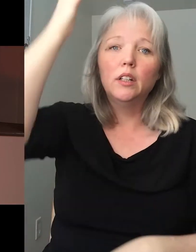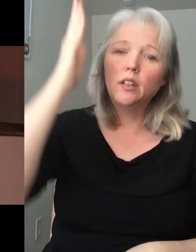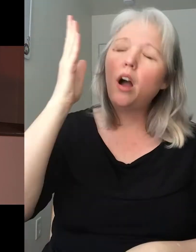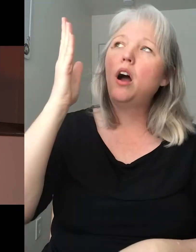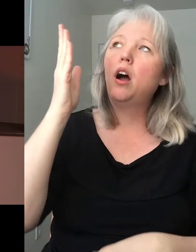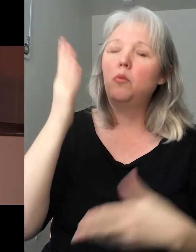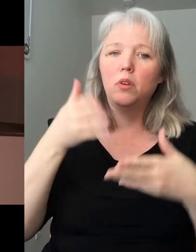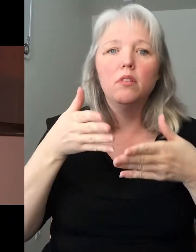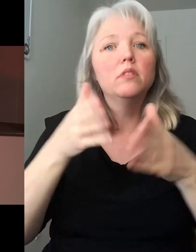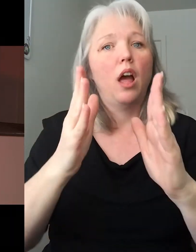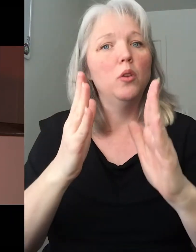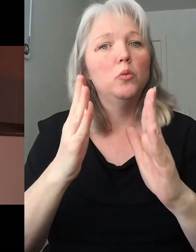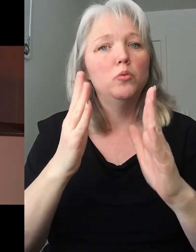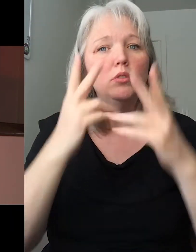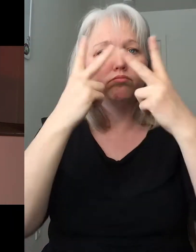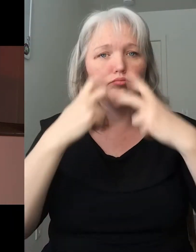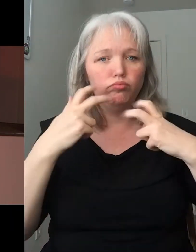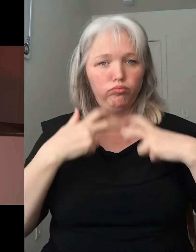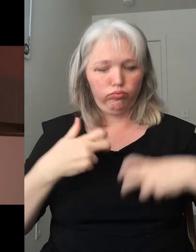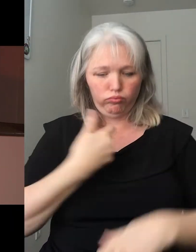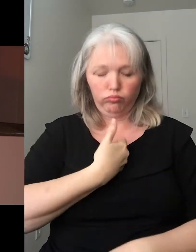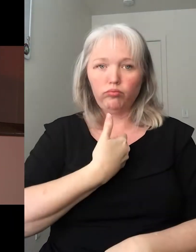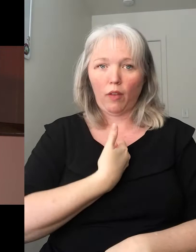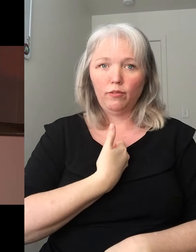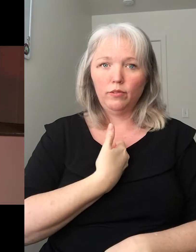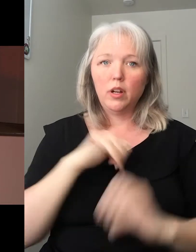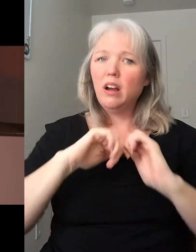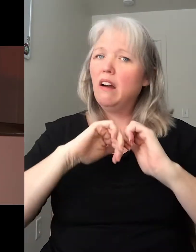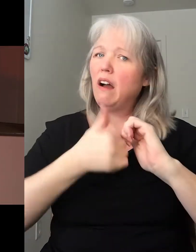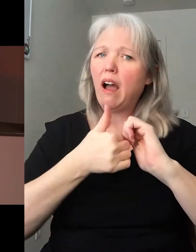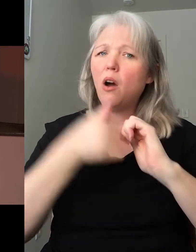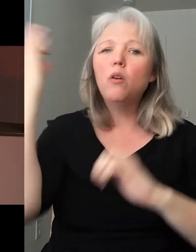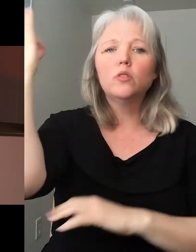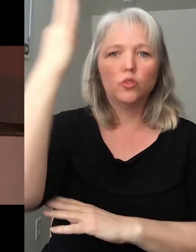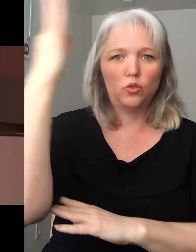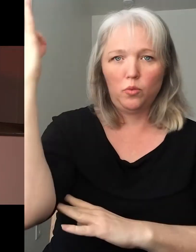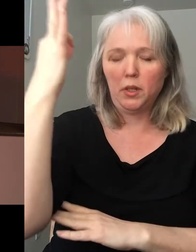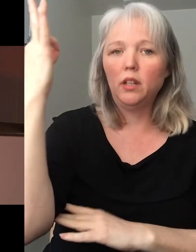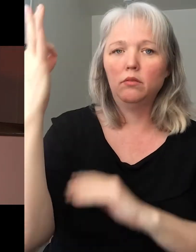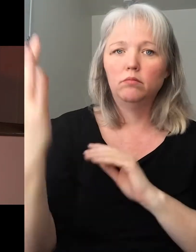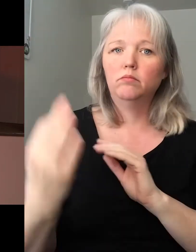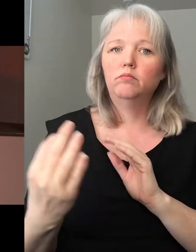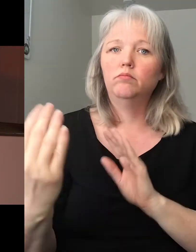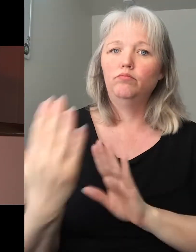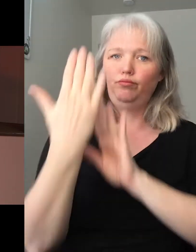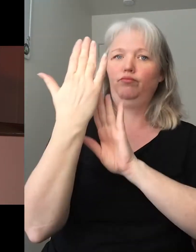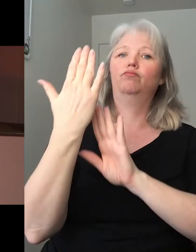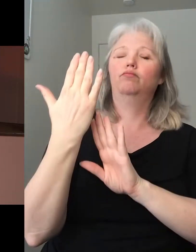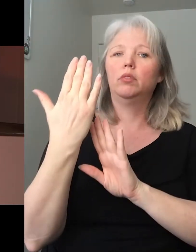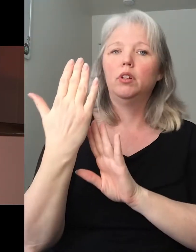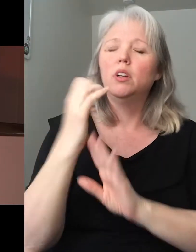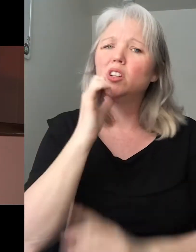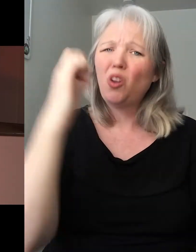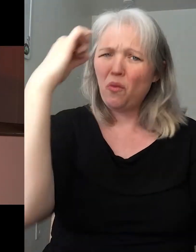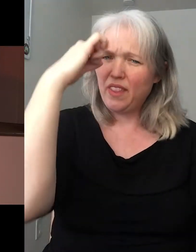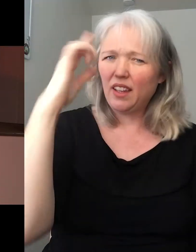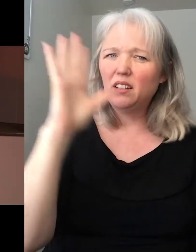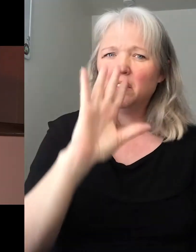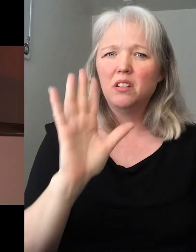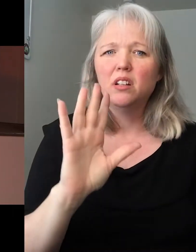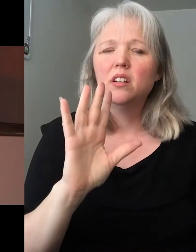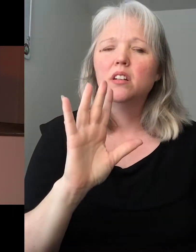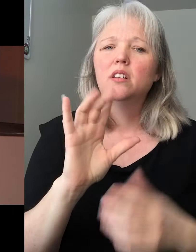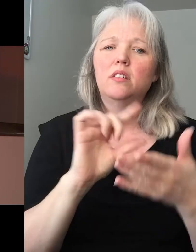God would allow you to see yourself in the way that this sermon would approach you. Don't be thinking of it as far